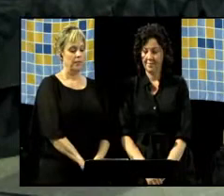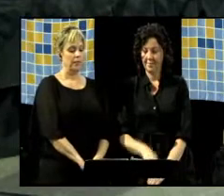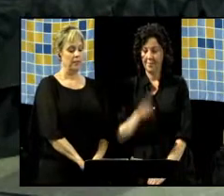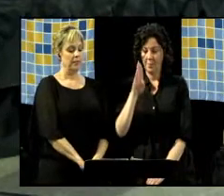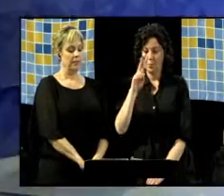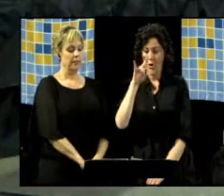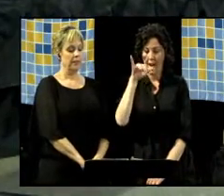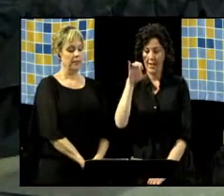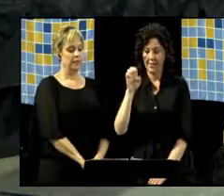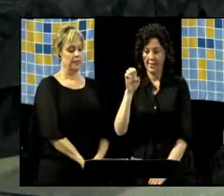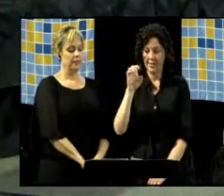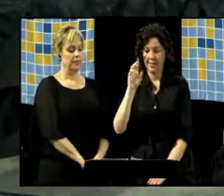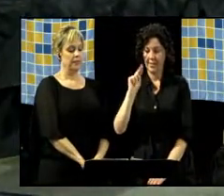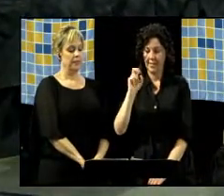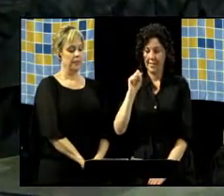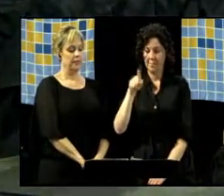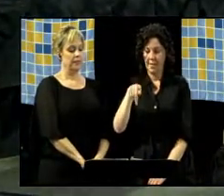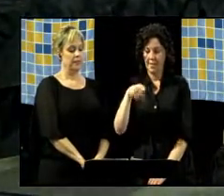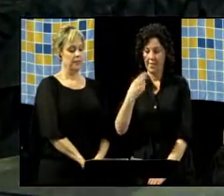Bryce Isaiah Neesmith.